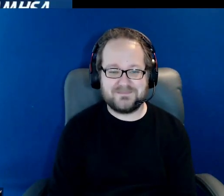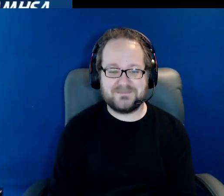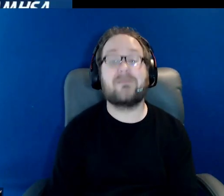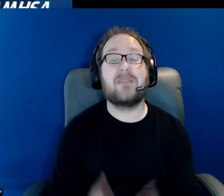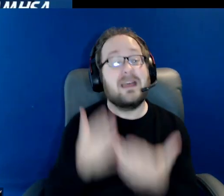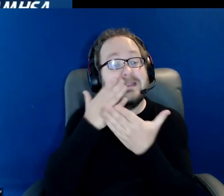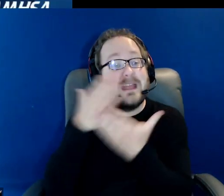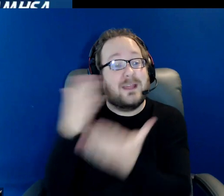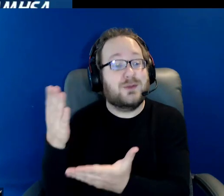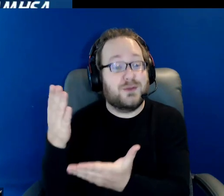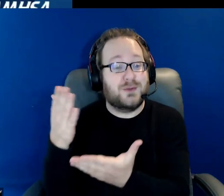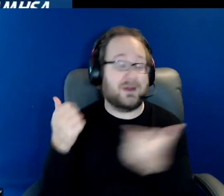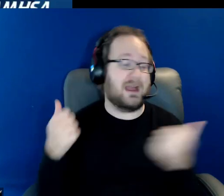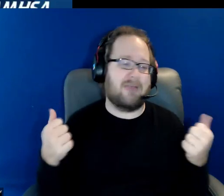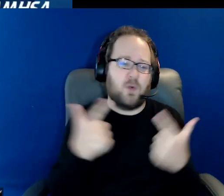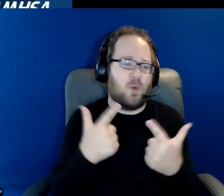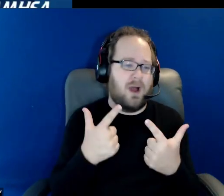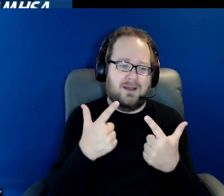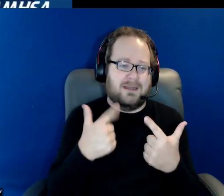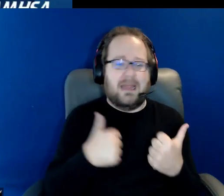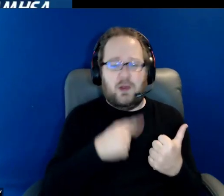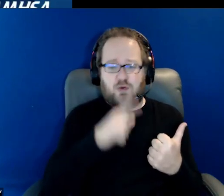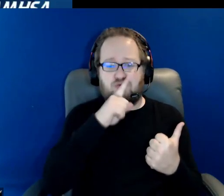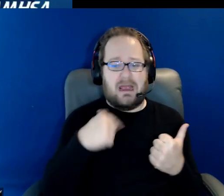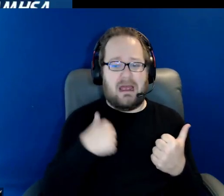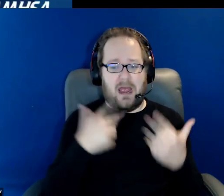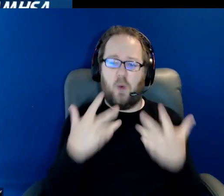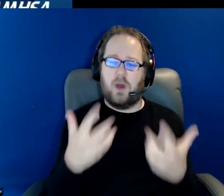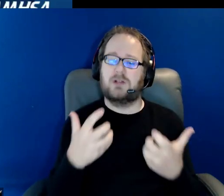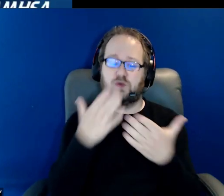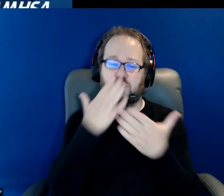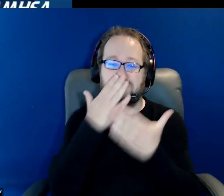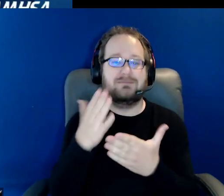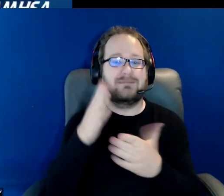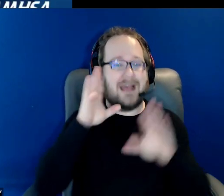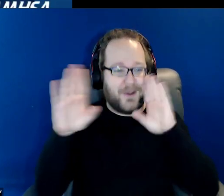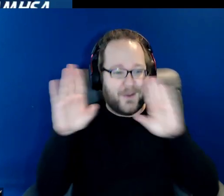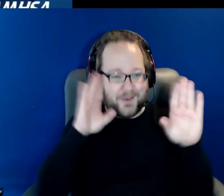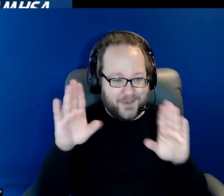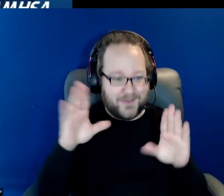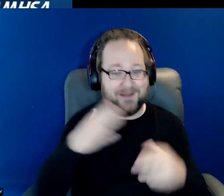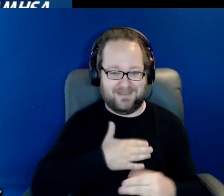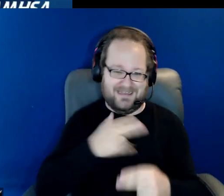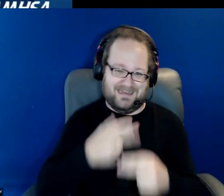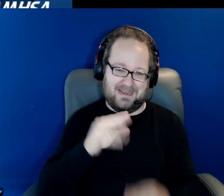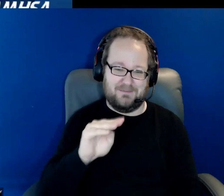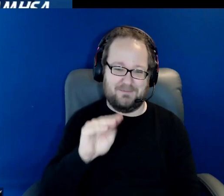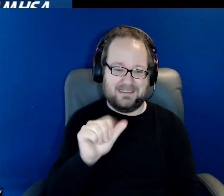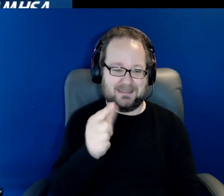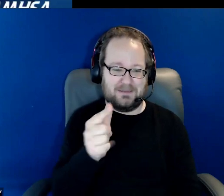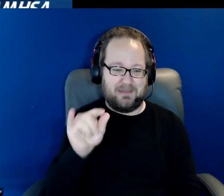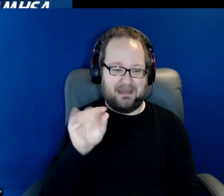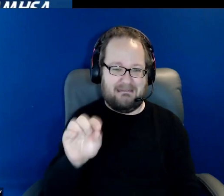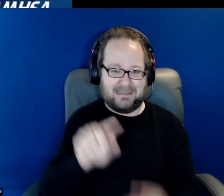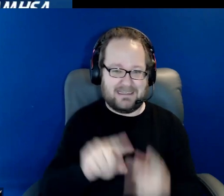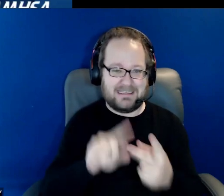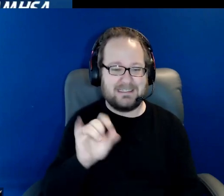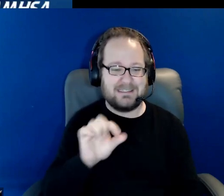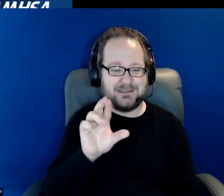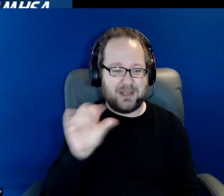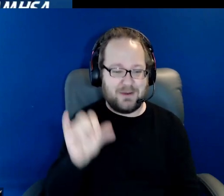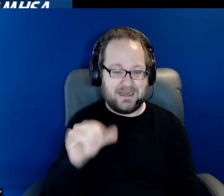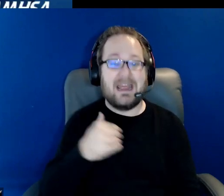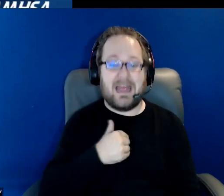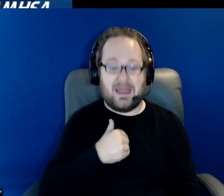Thank you, everyone. And I want to first say hello. My name is Maggie Jerry. I am also a